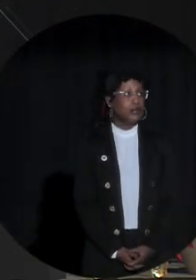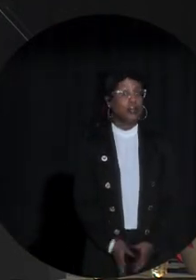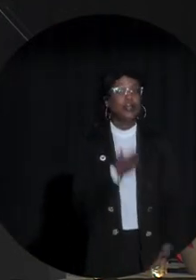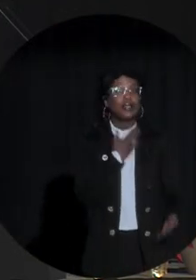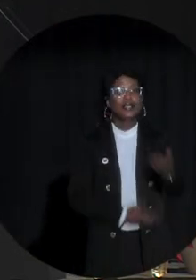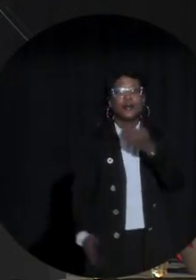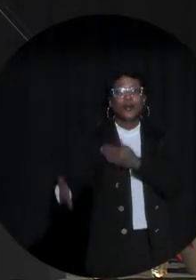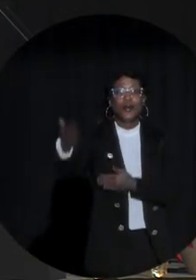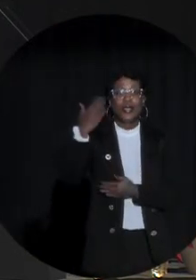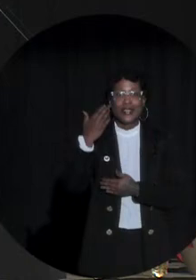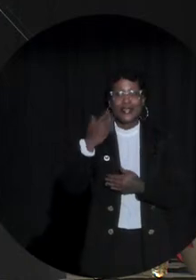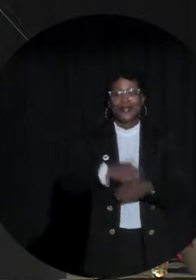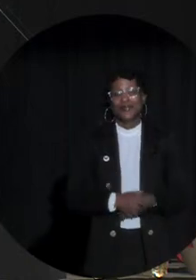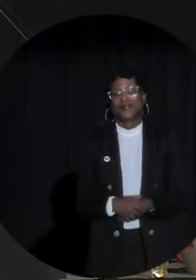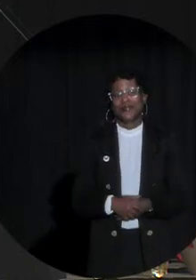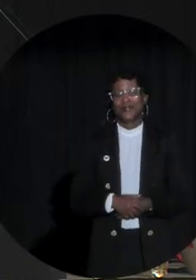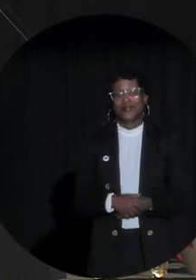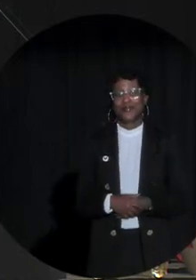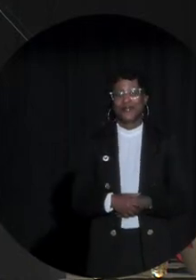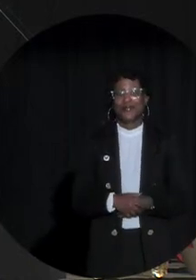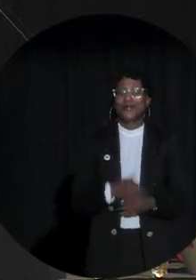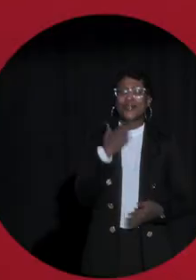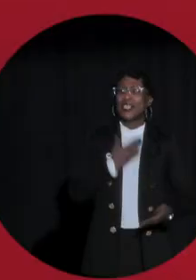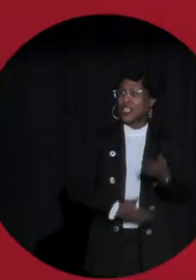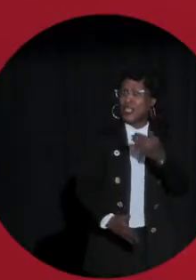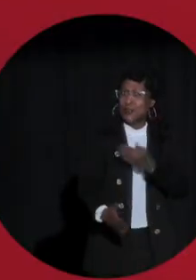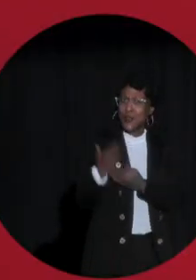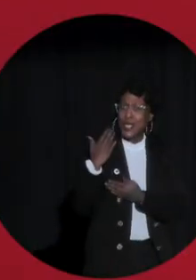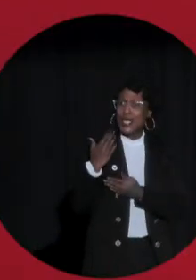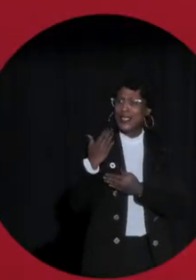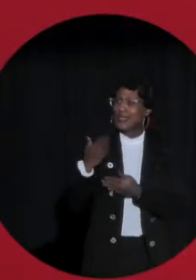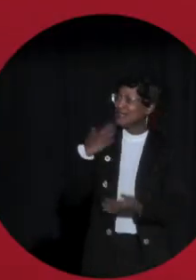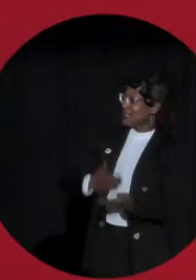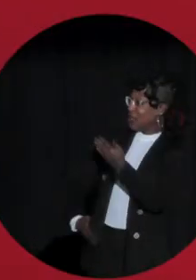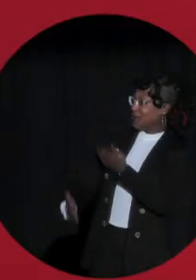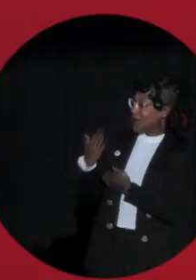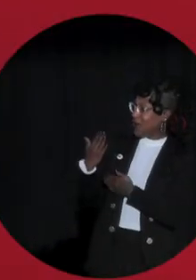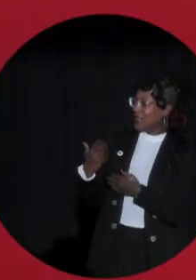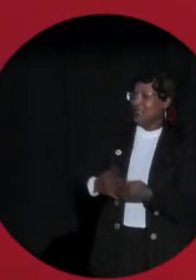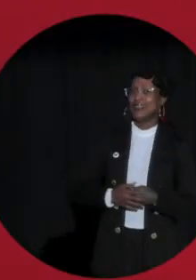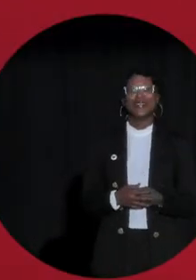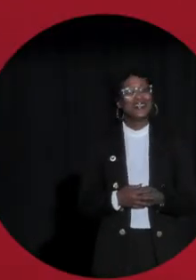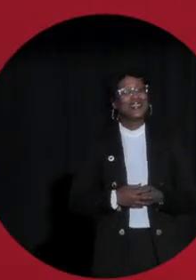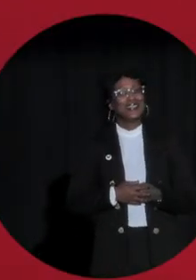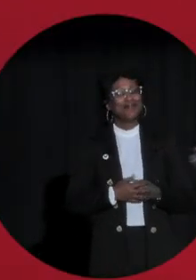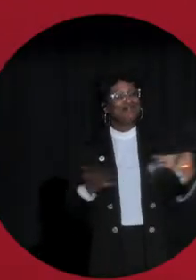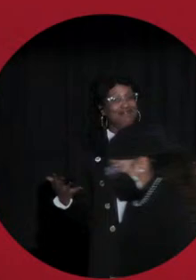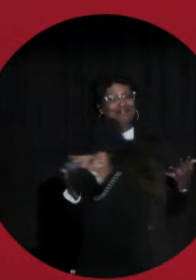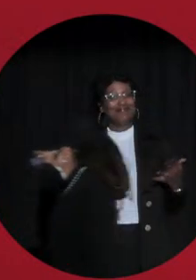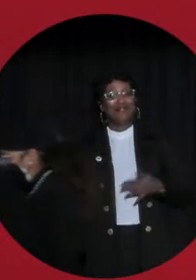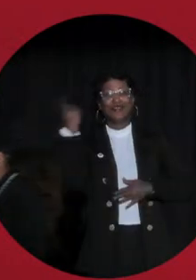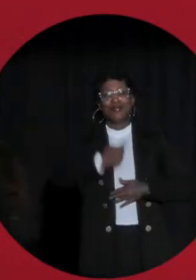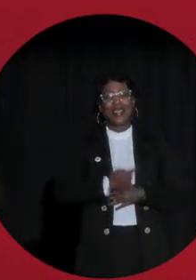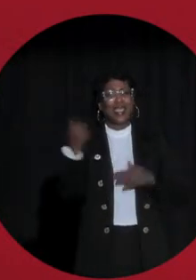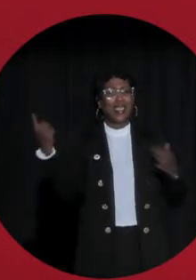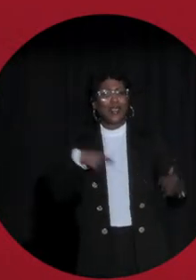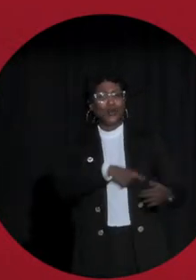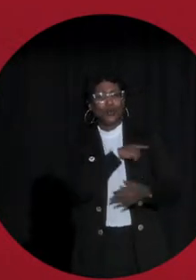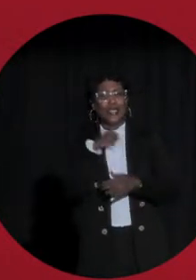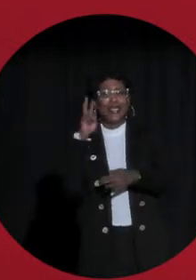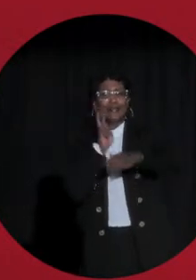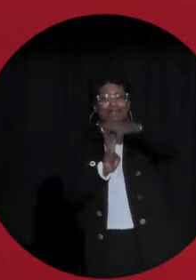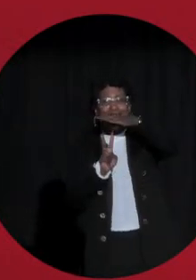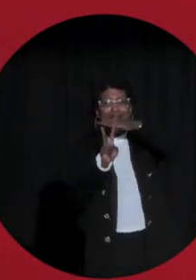Good morning. Good morning. The day of great anticipation